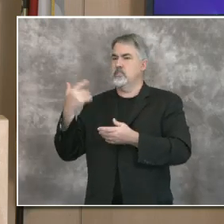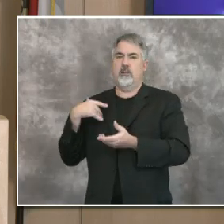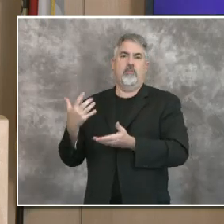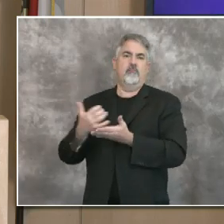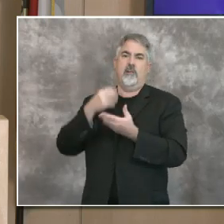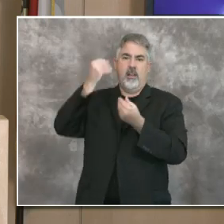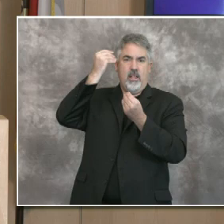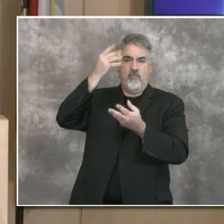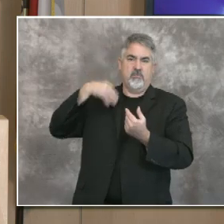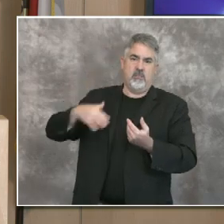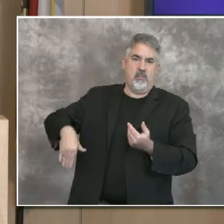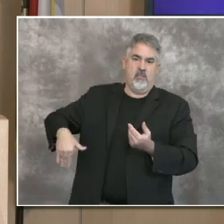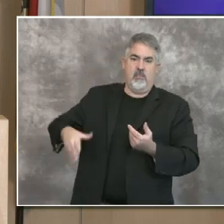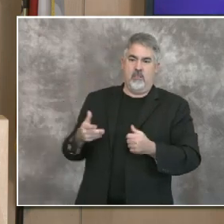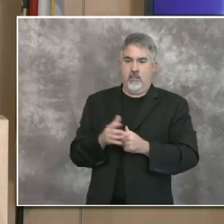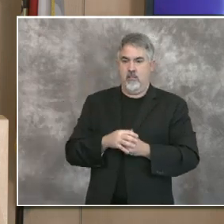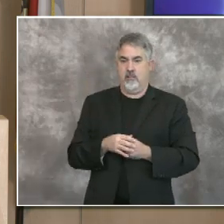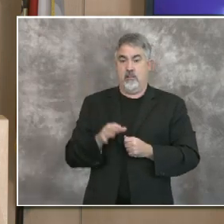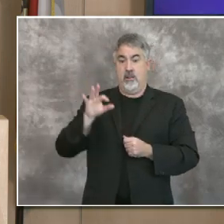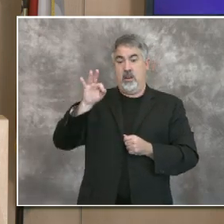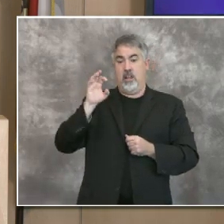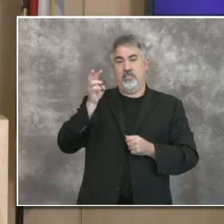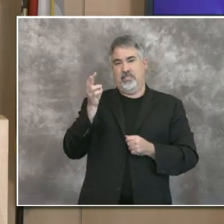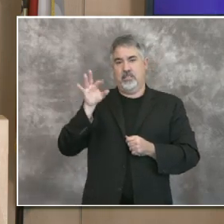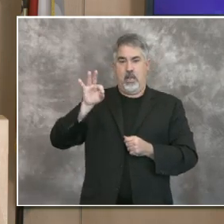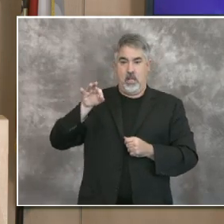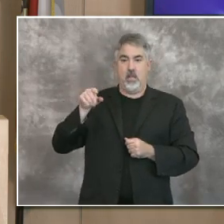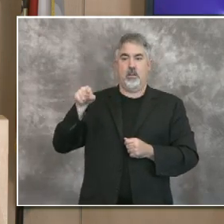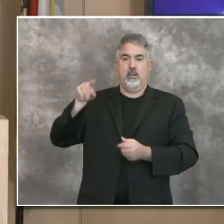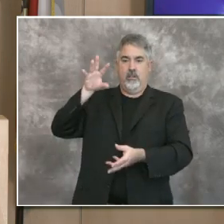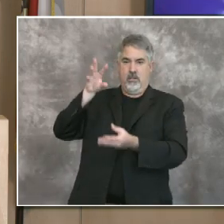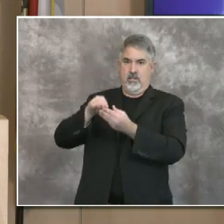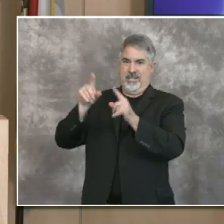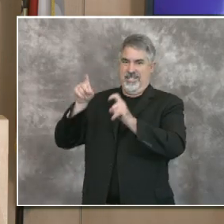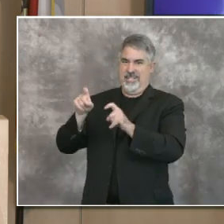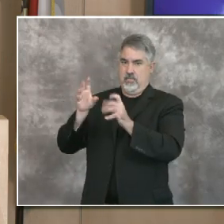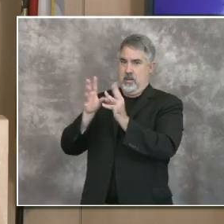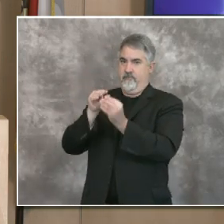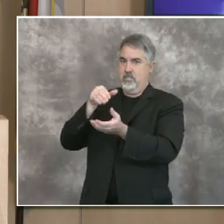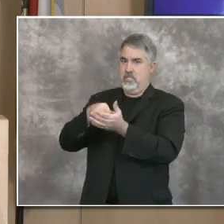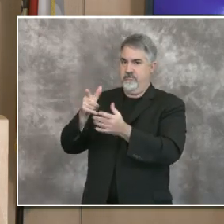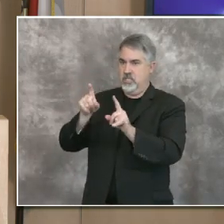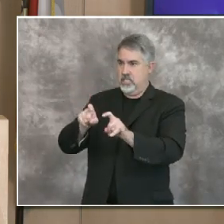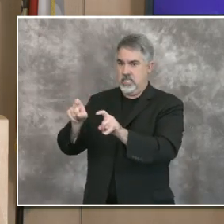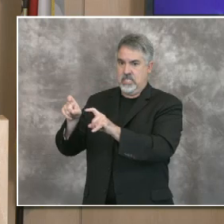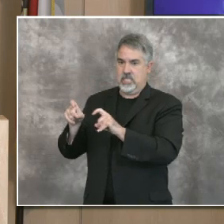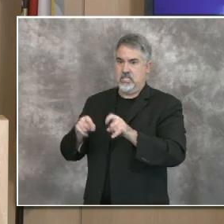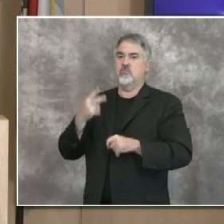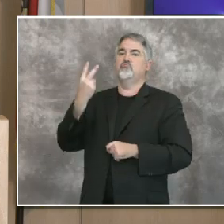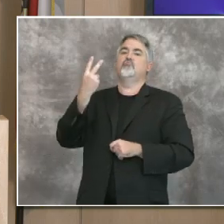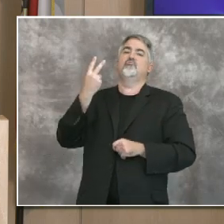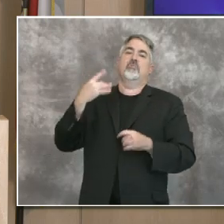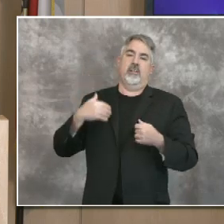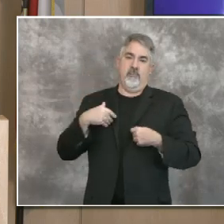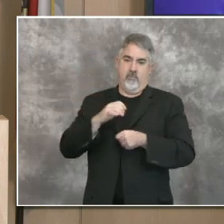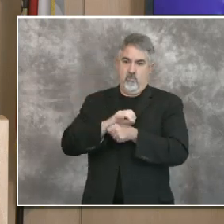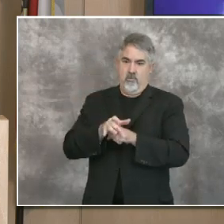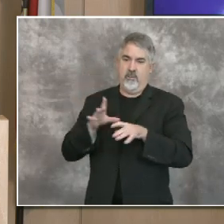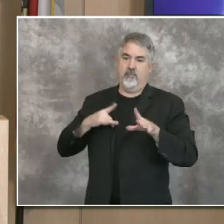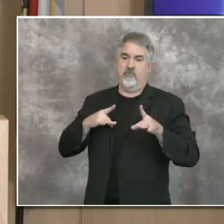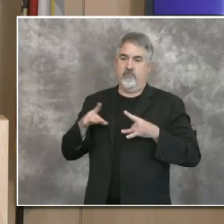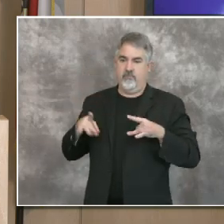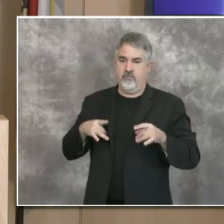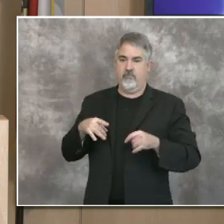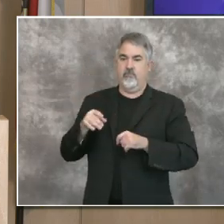at 969 total tests being done at the convention center. 2 positives, 644, 17